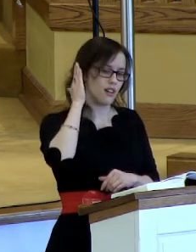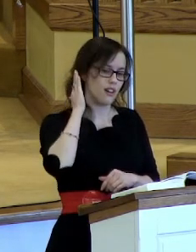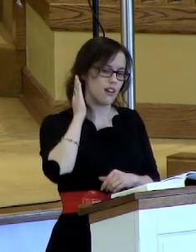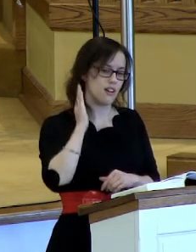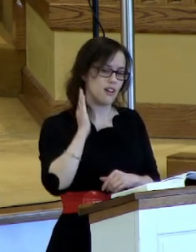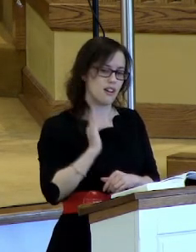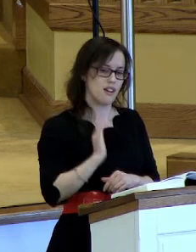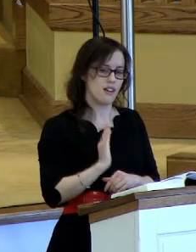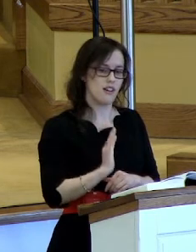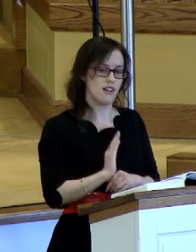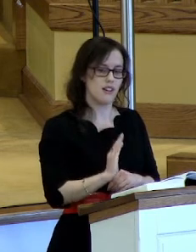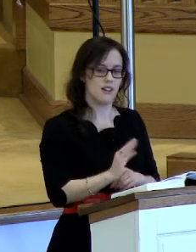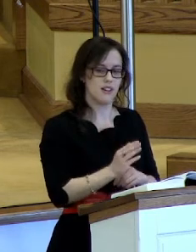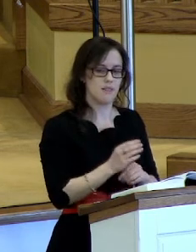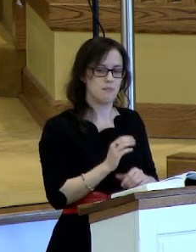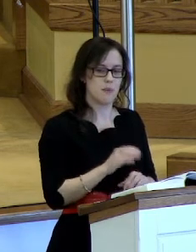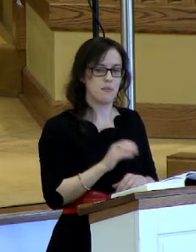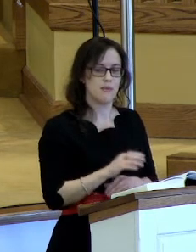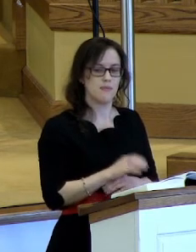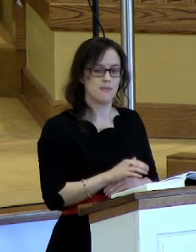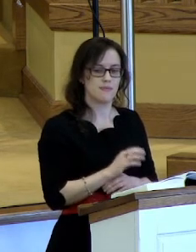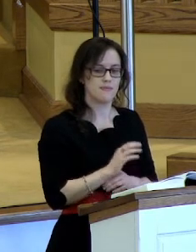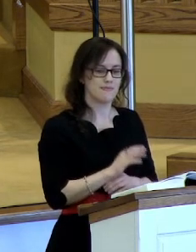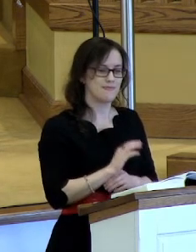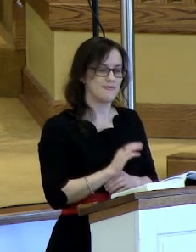our God.